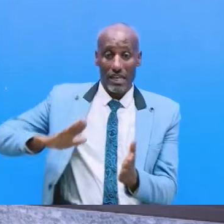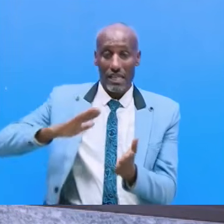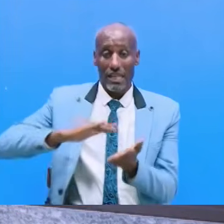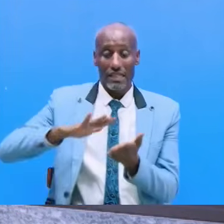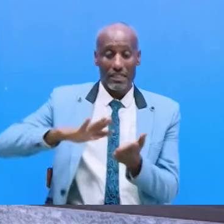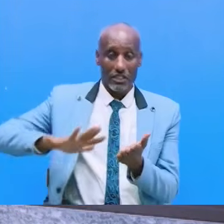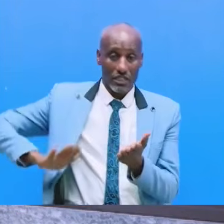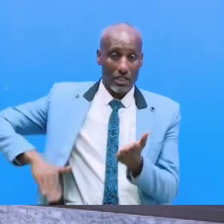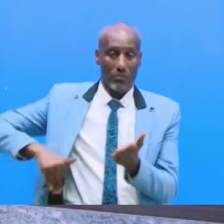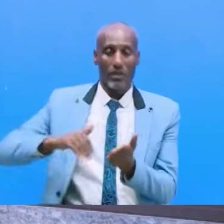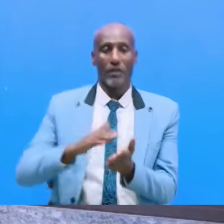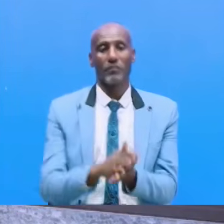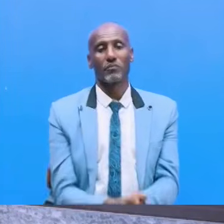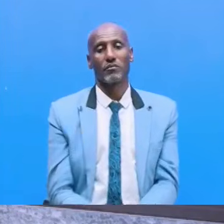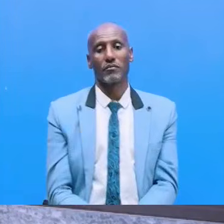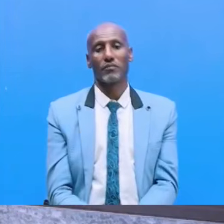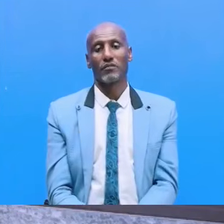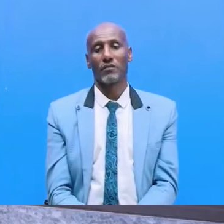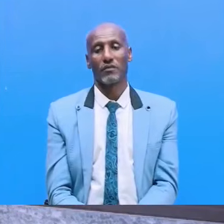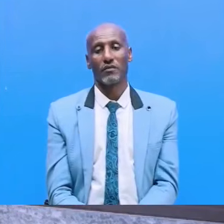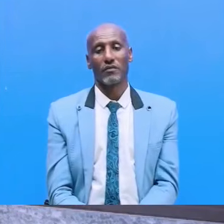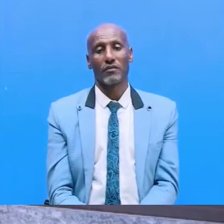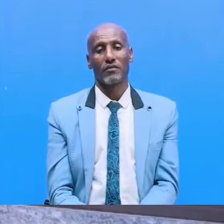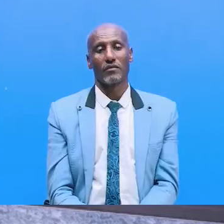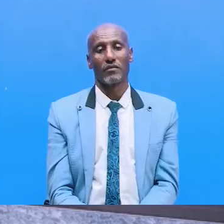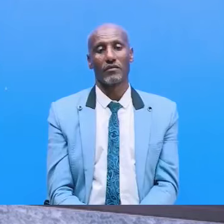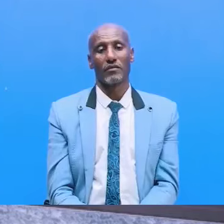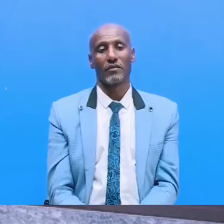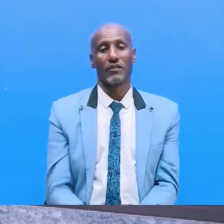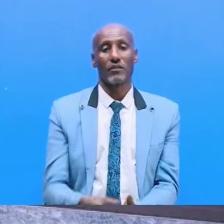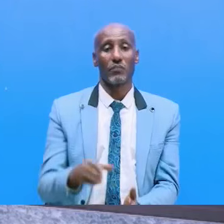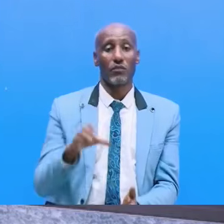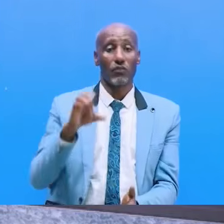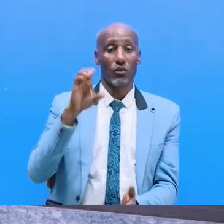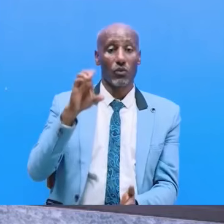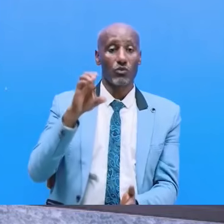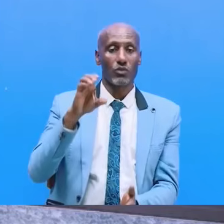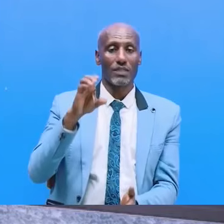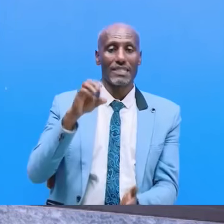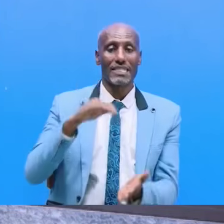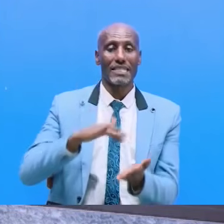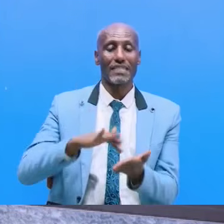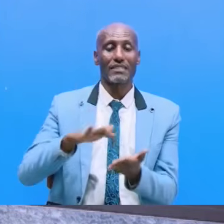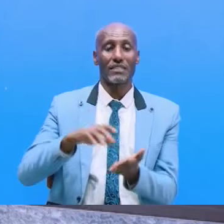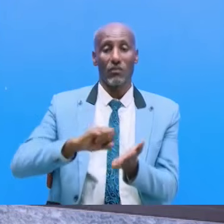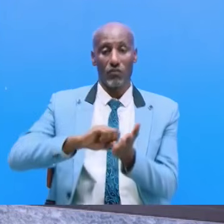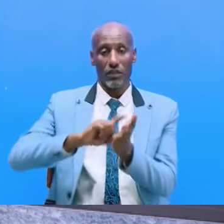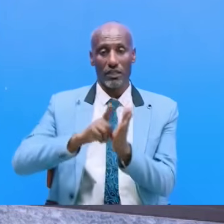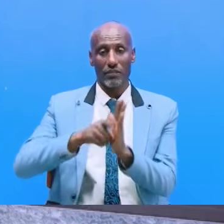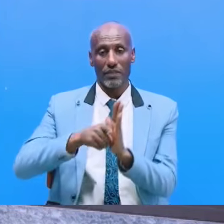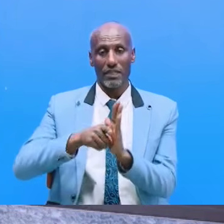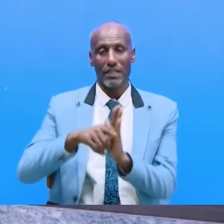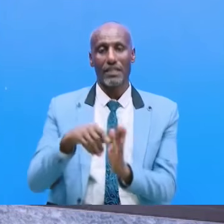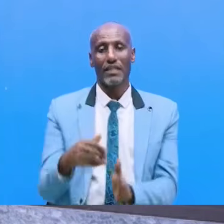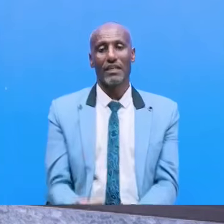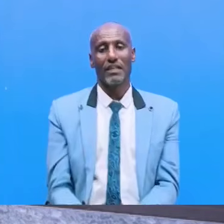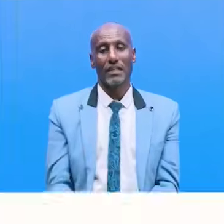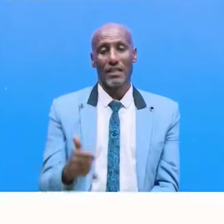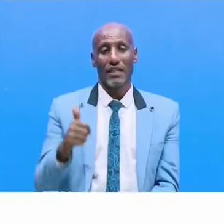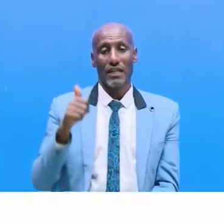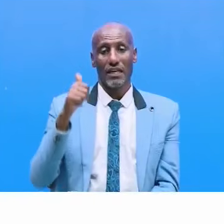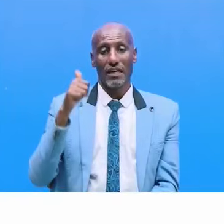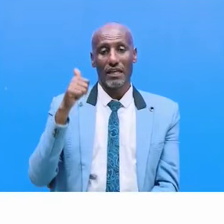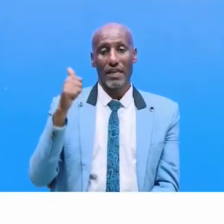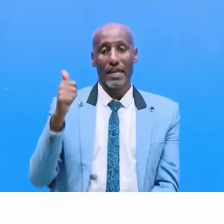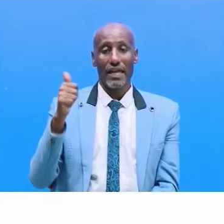alphabet. So we can use A always before consonant letters. For example, we can say